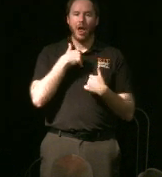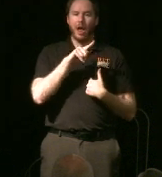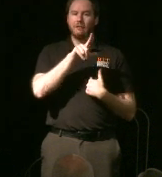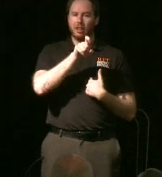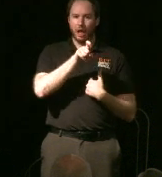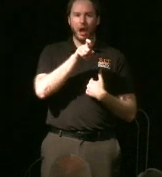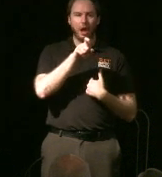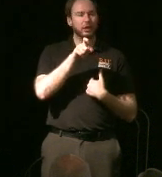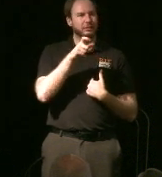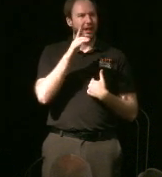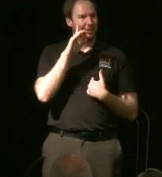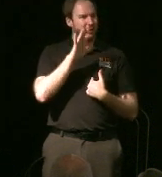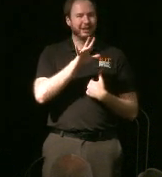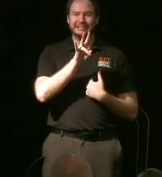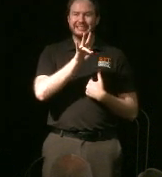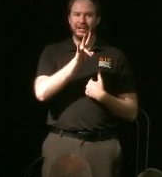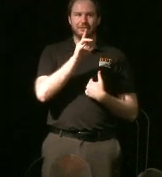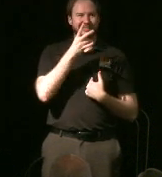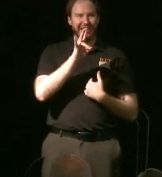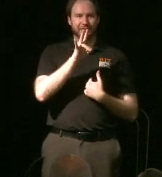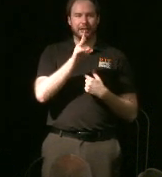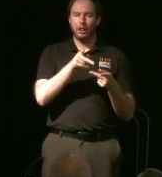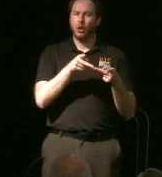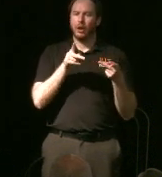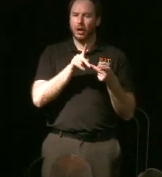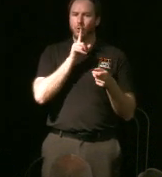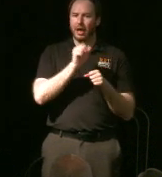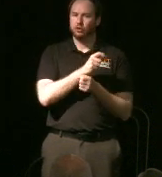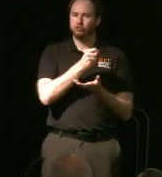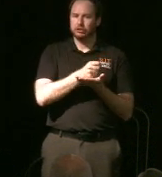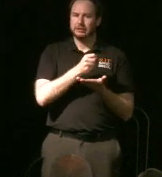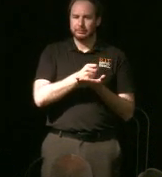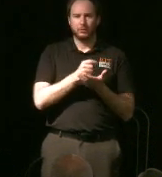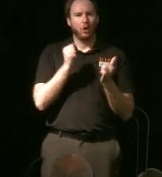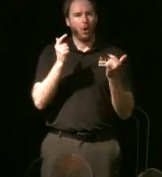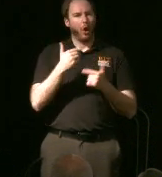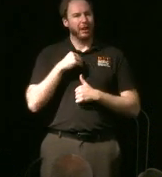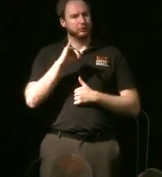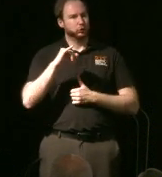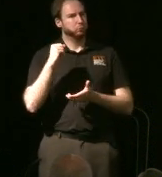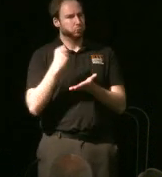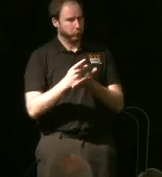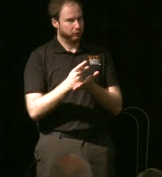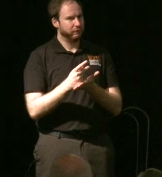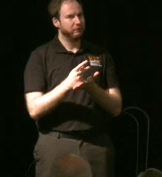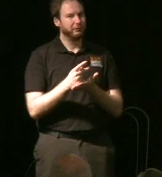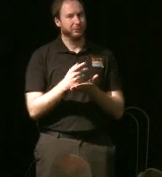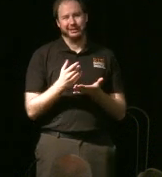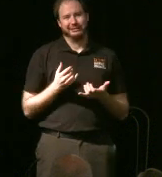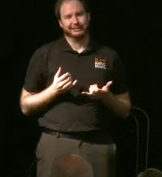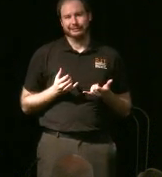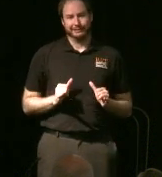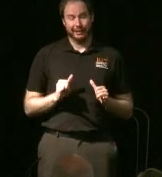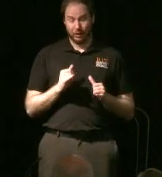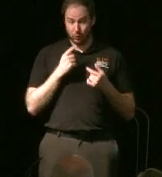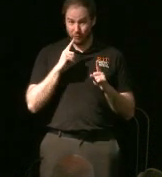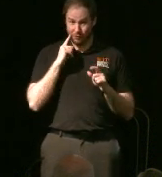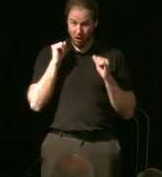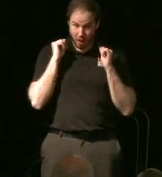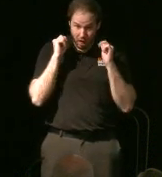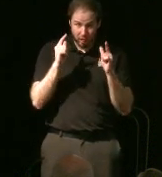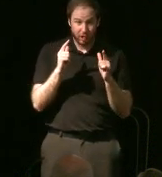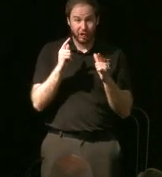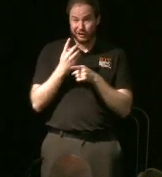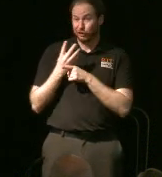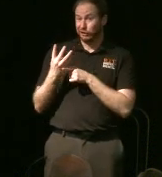been treated, there's only 17 treatment sites, we're one of them, has gotten insurance approval. But that's not going to work for every single